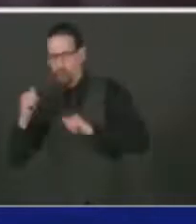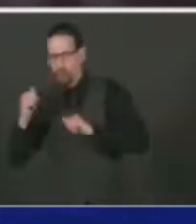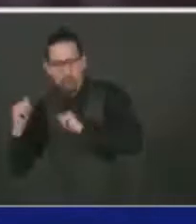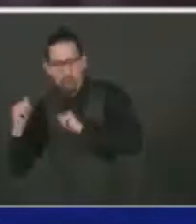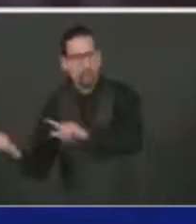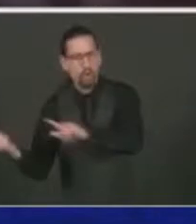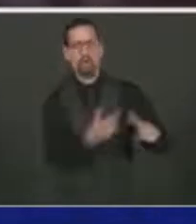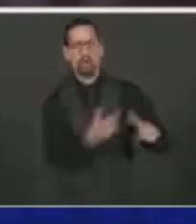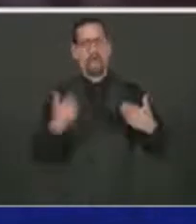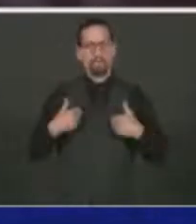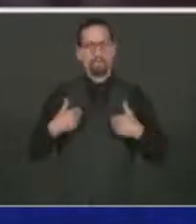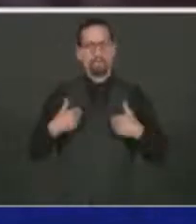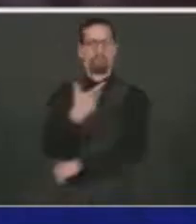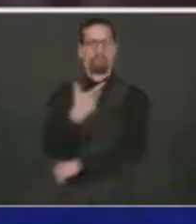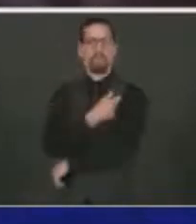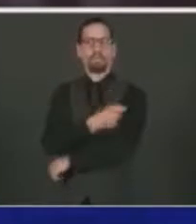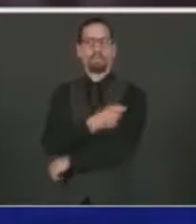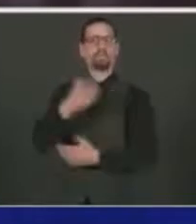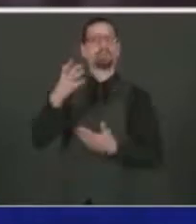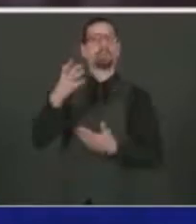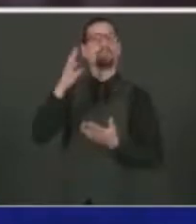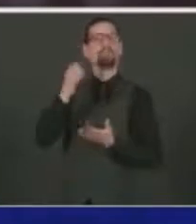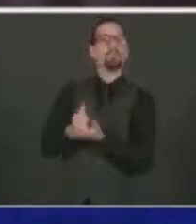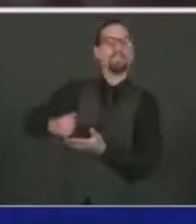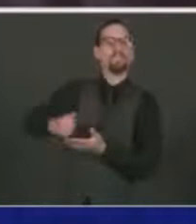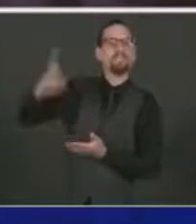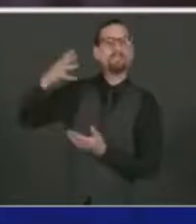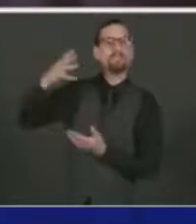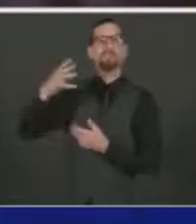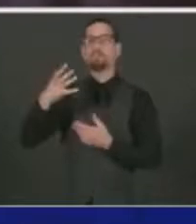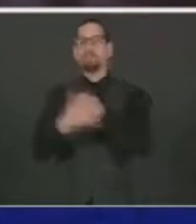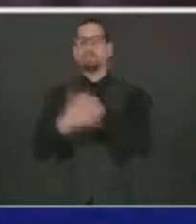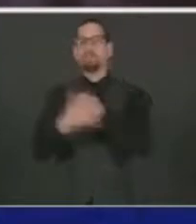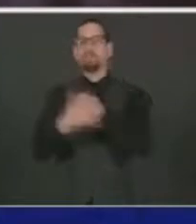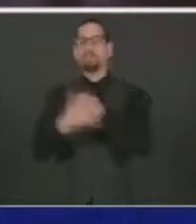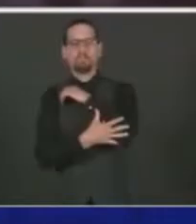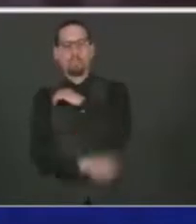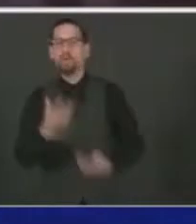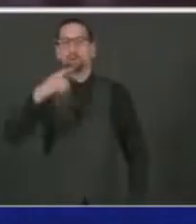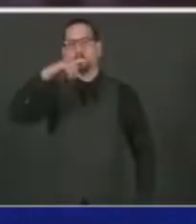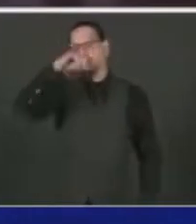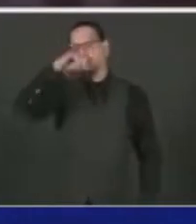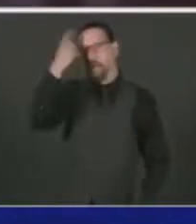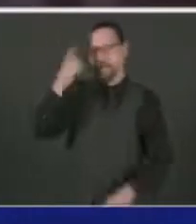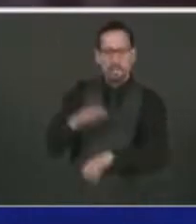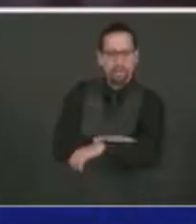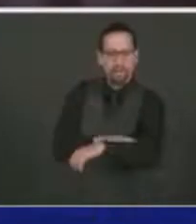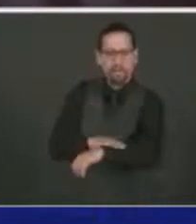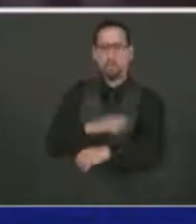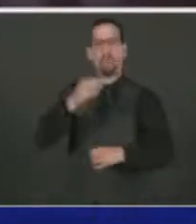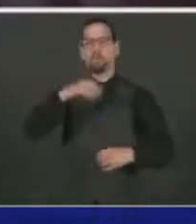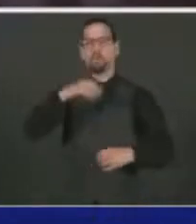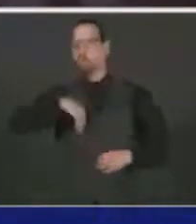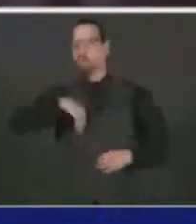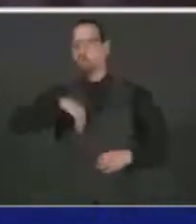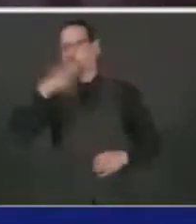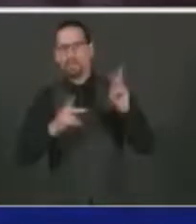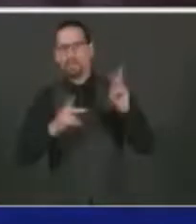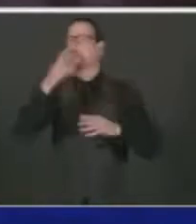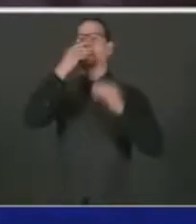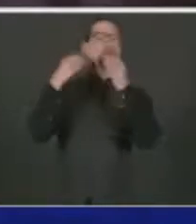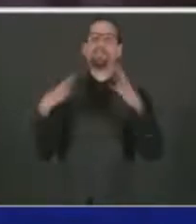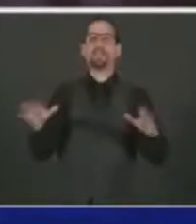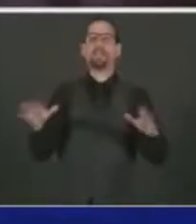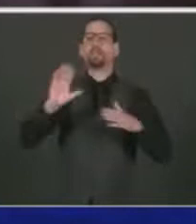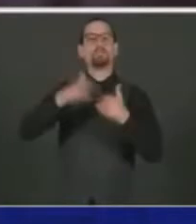immigration status, wherever you live, we want every one of these kids to be taken care of and be healthy. So we're working in very close partnership with